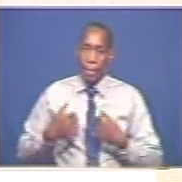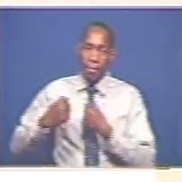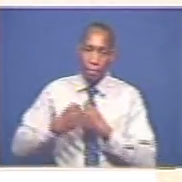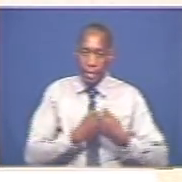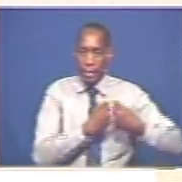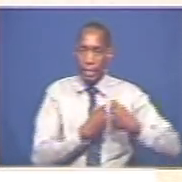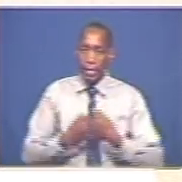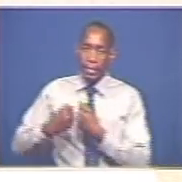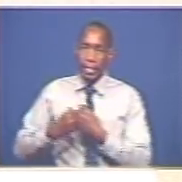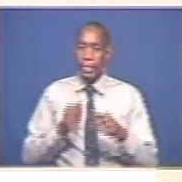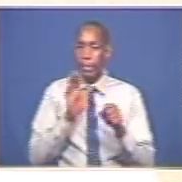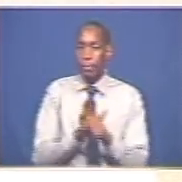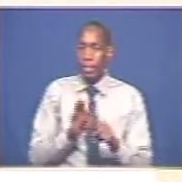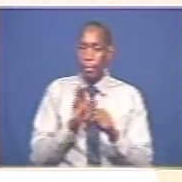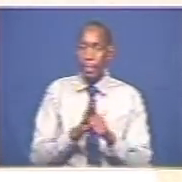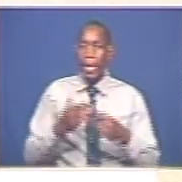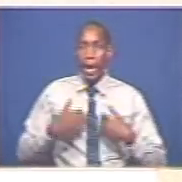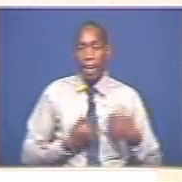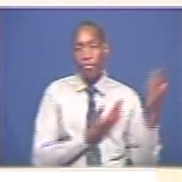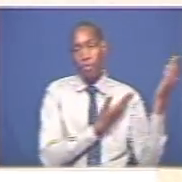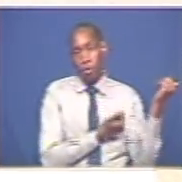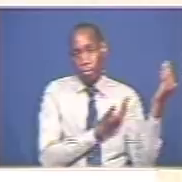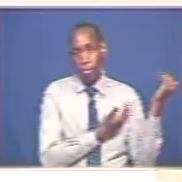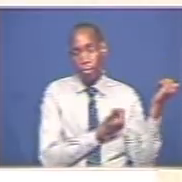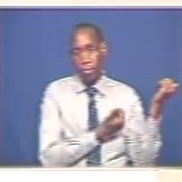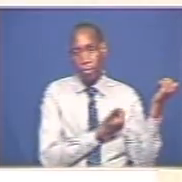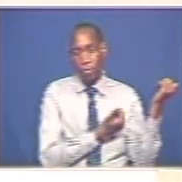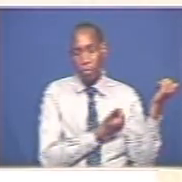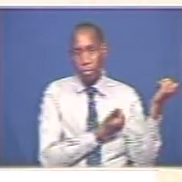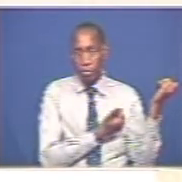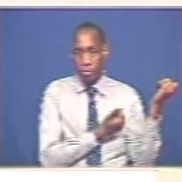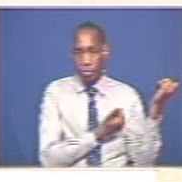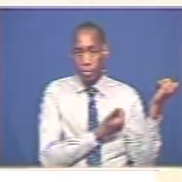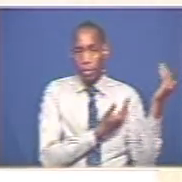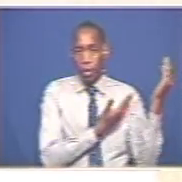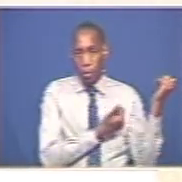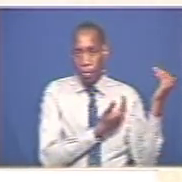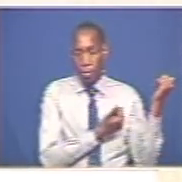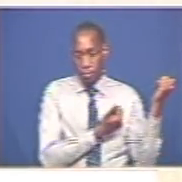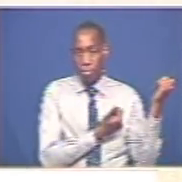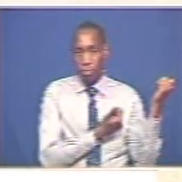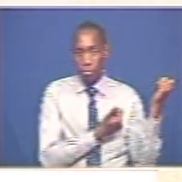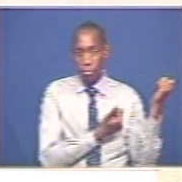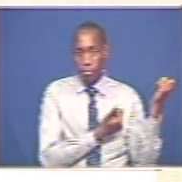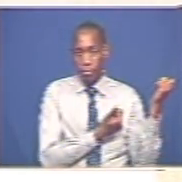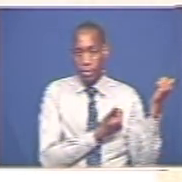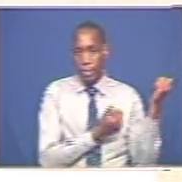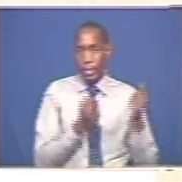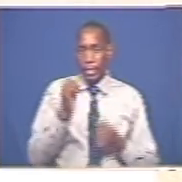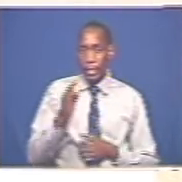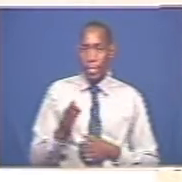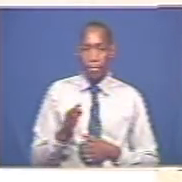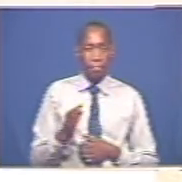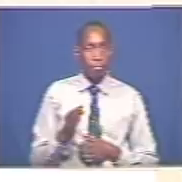really dark, there is a hope. Mm. Hope for some reason, mm. even if you can't see